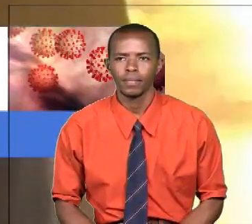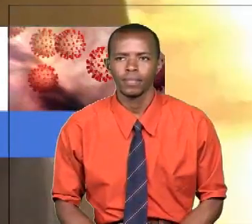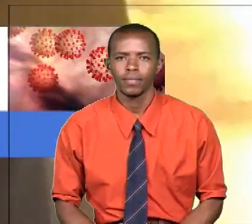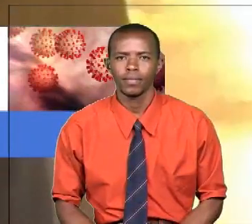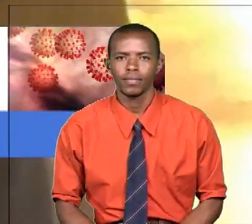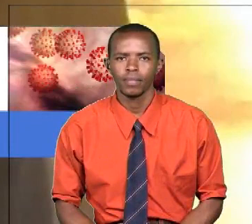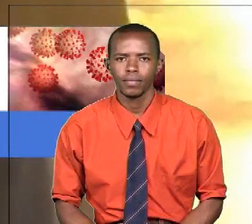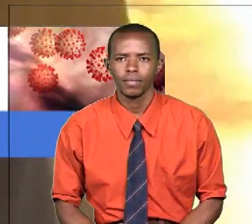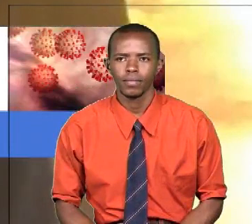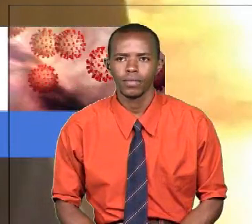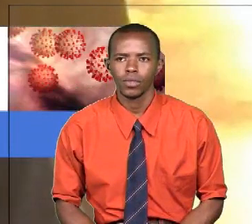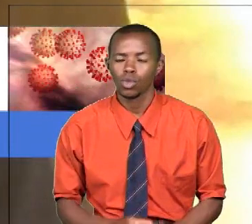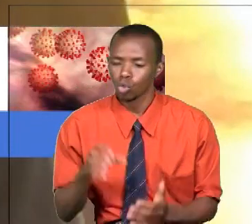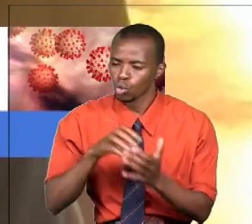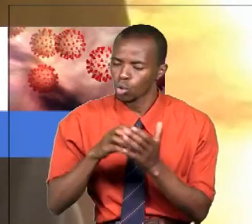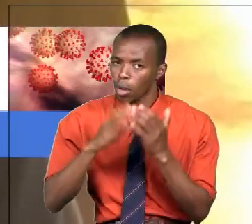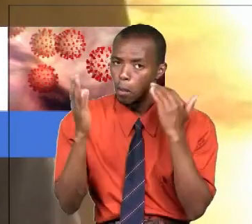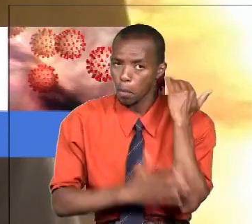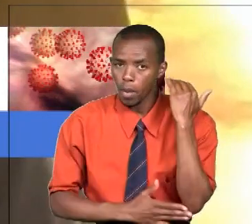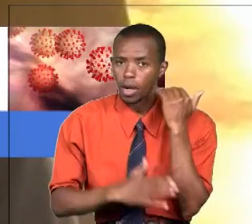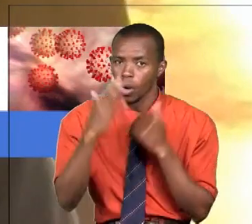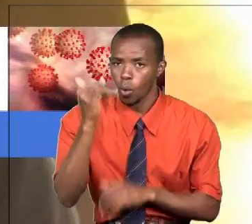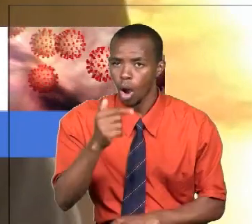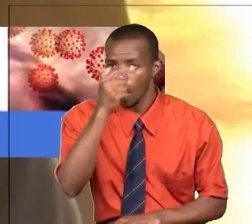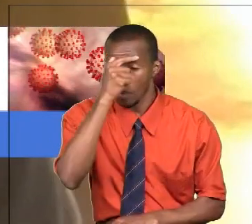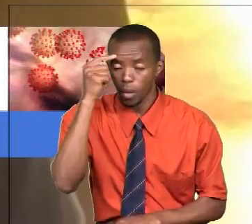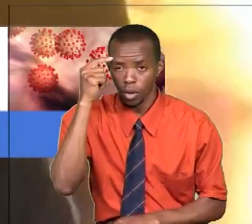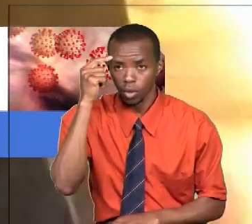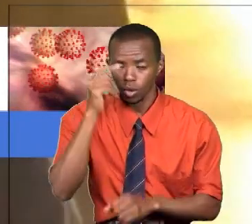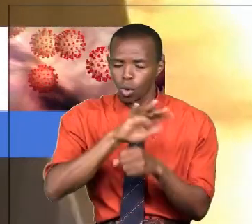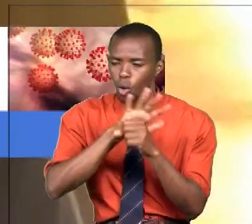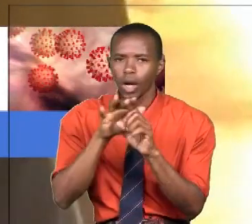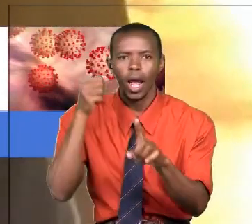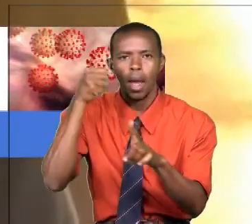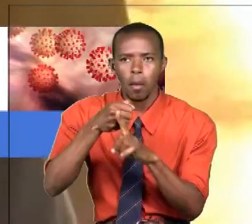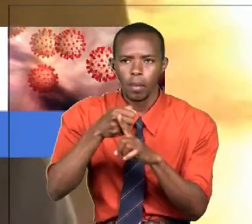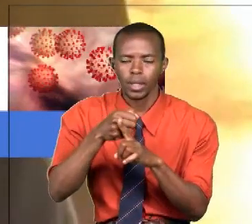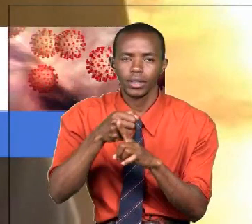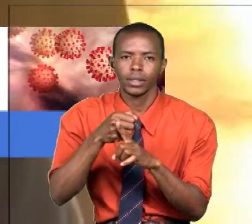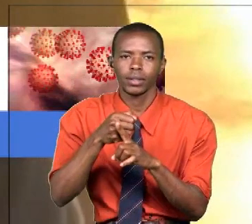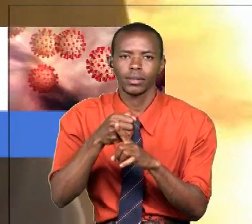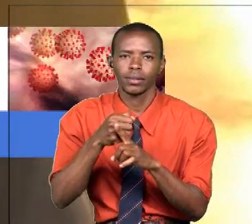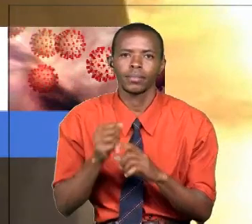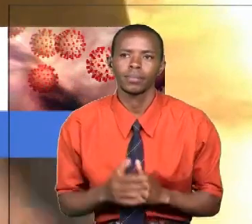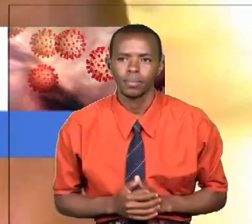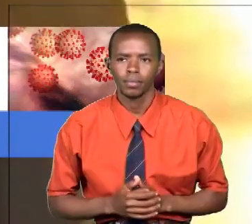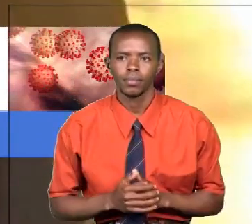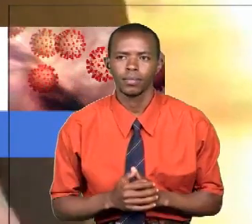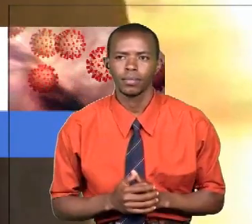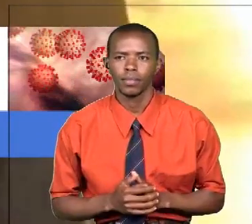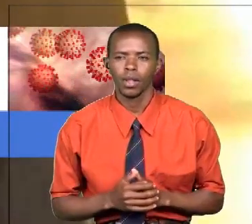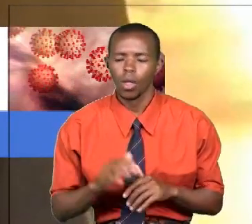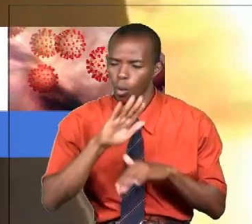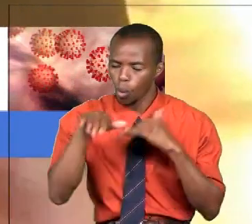Situation is very bad because the entire province was affected by the super typhoon. The entire